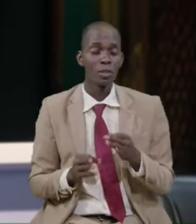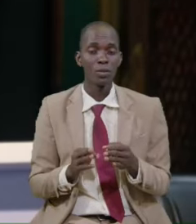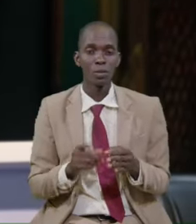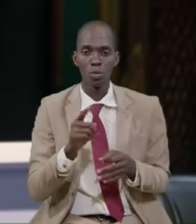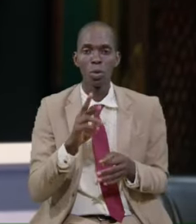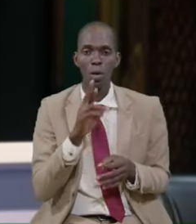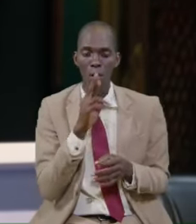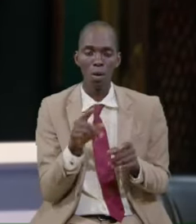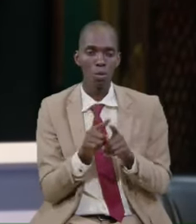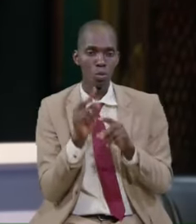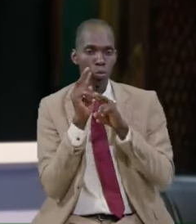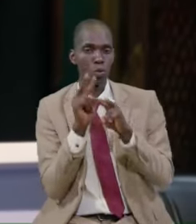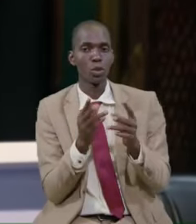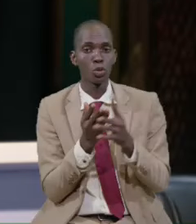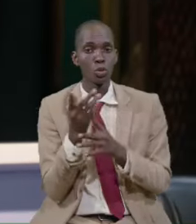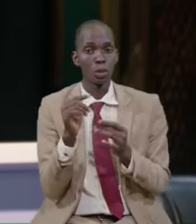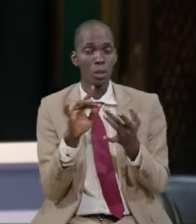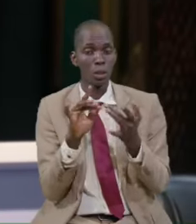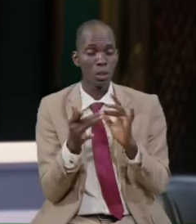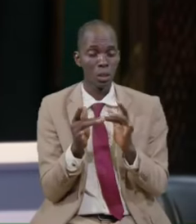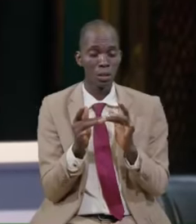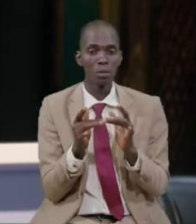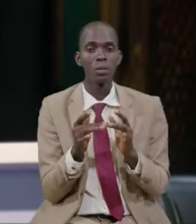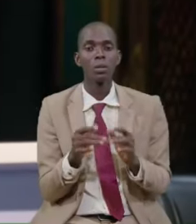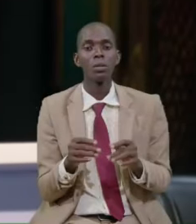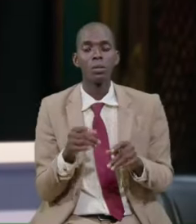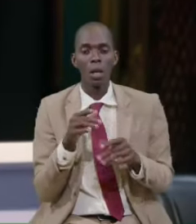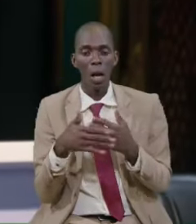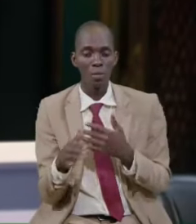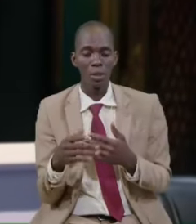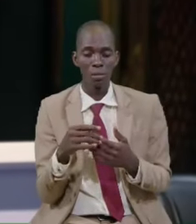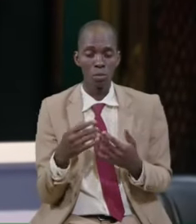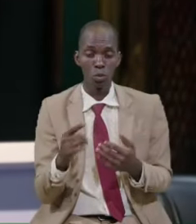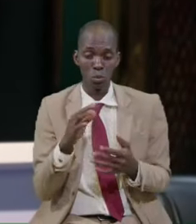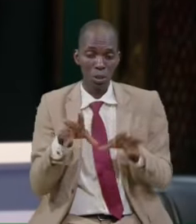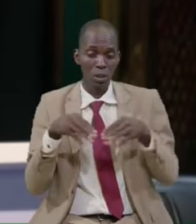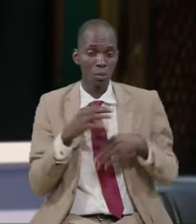Christ after the pastor's message, there is a link,